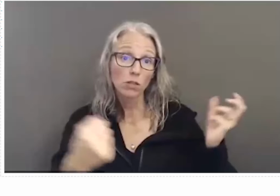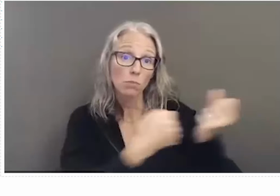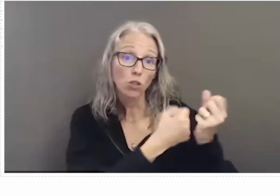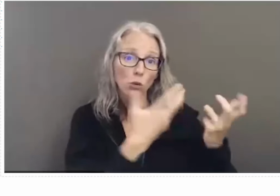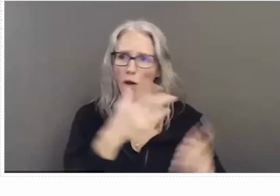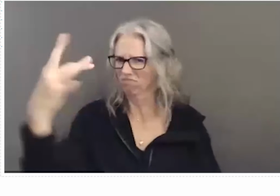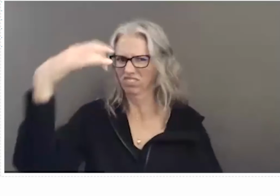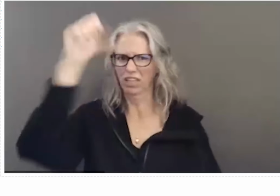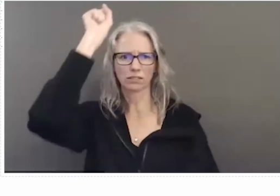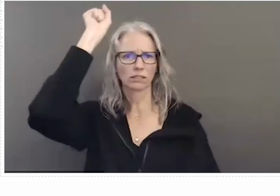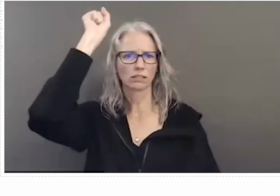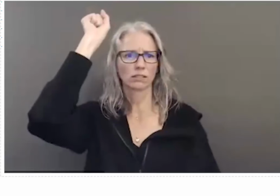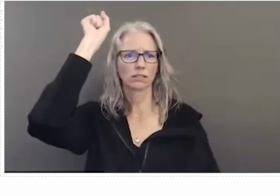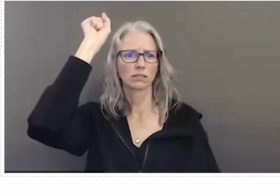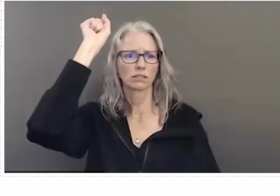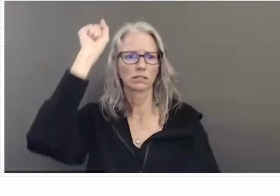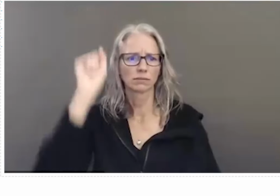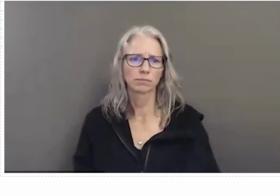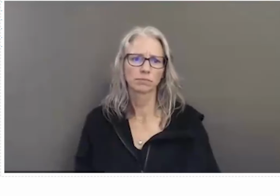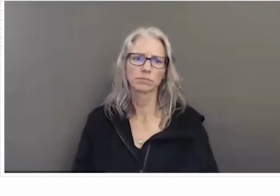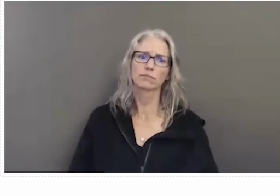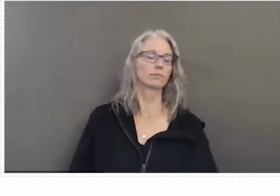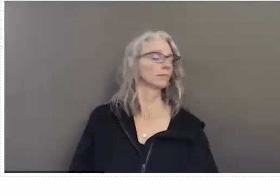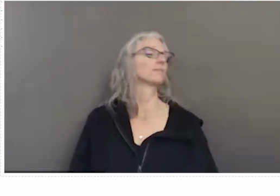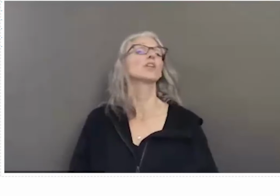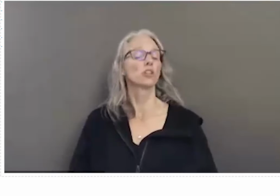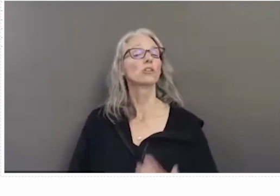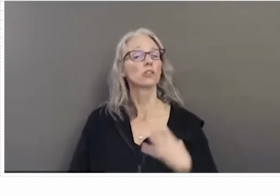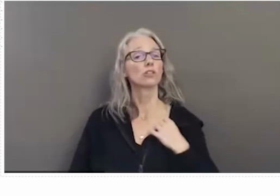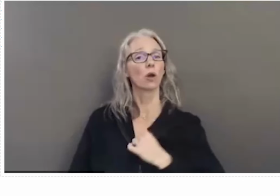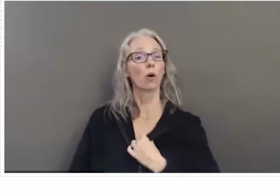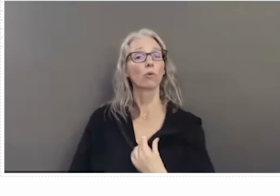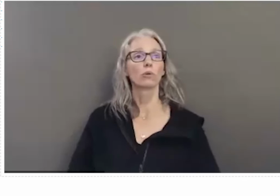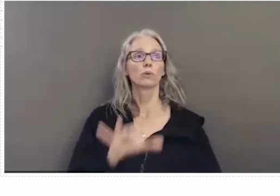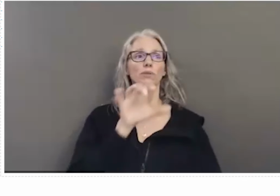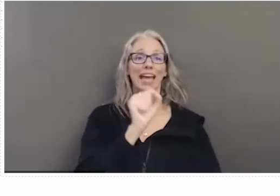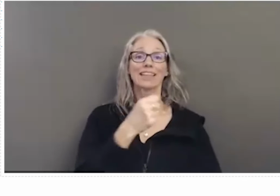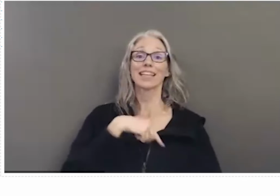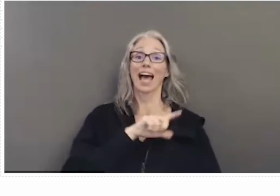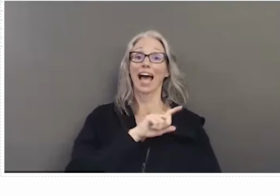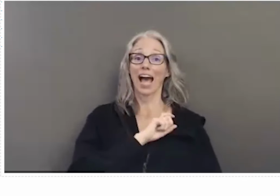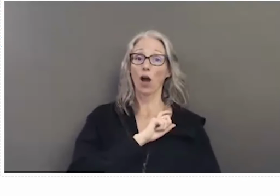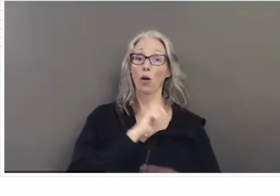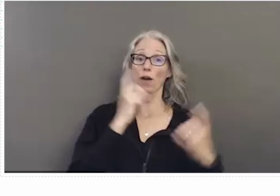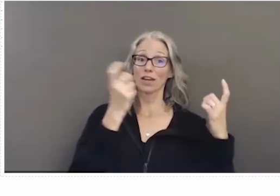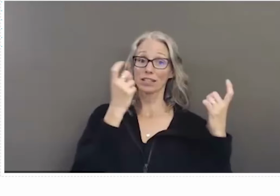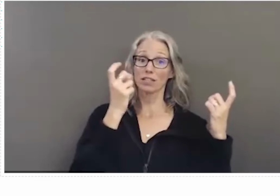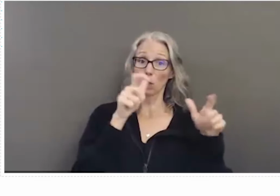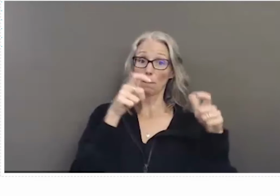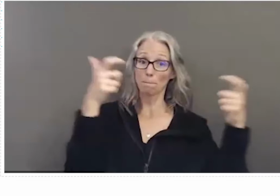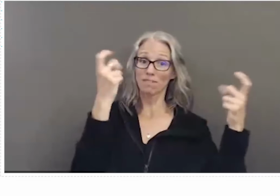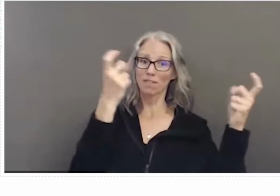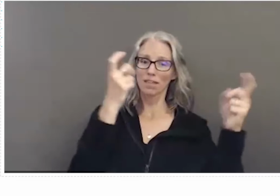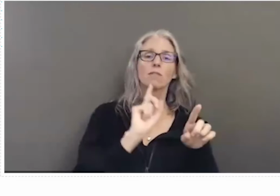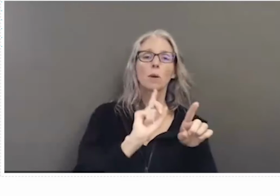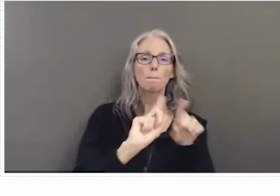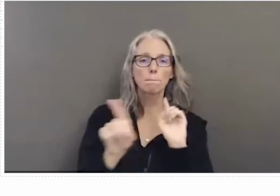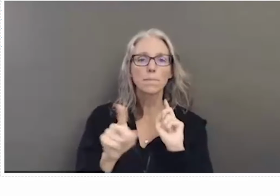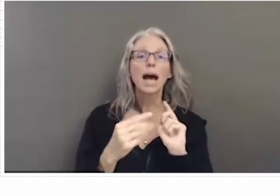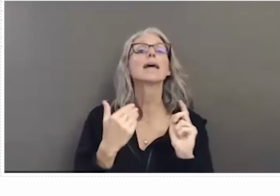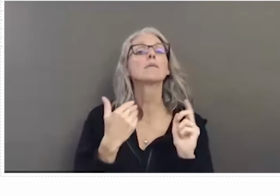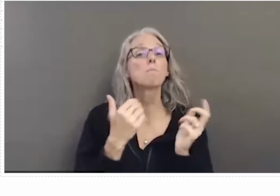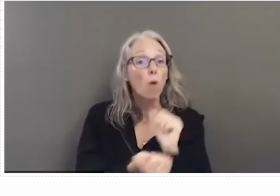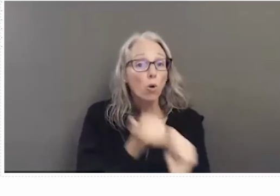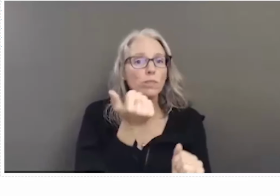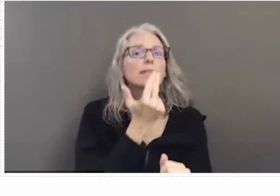well, despite me saying that it's big, we have a lot of special little intricacies that help funnel those partnerships. But yeah, find those things, those themes, and pair them